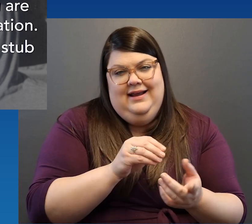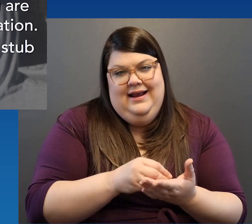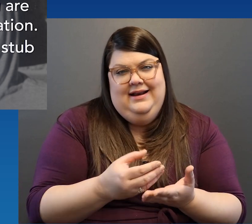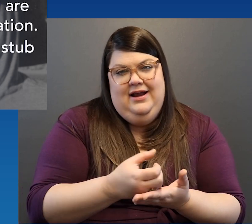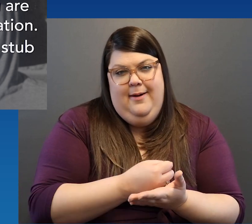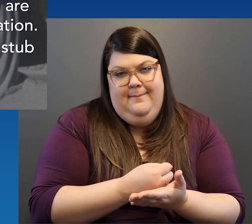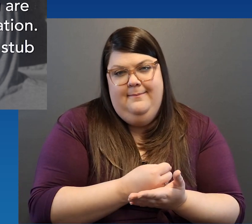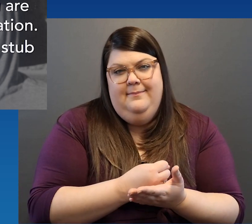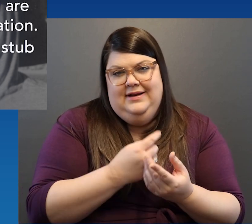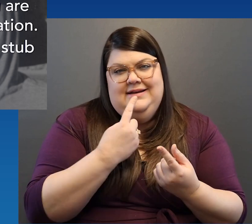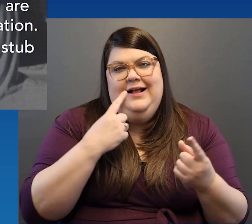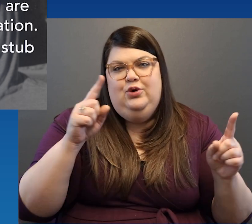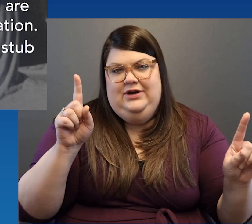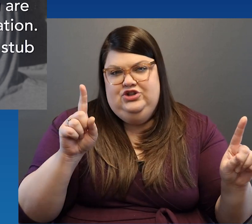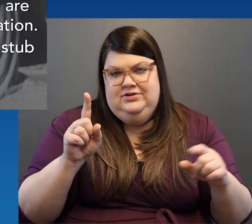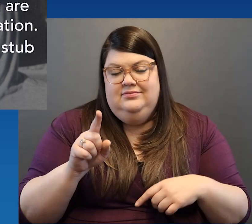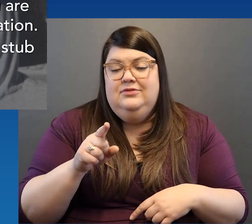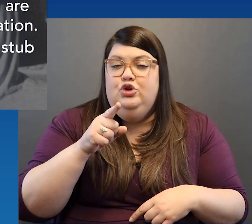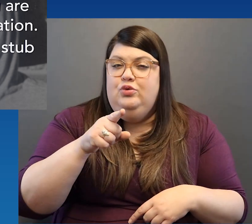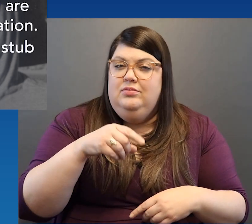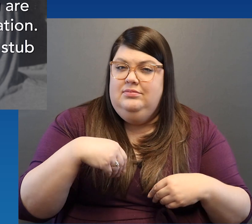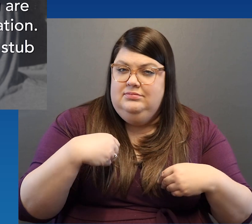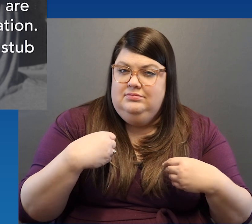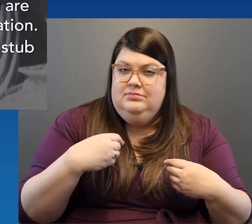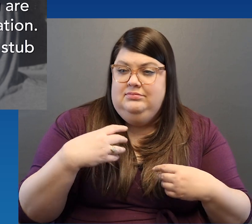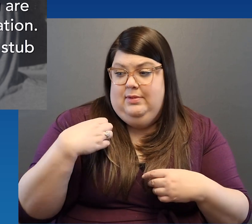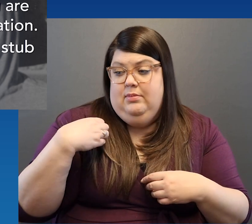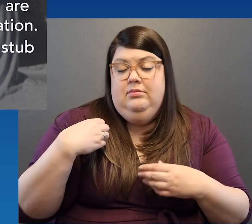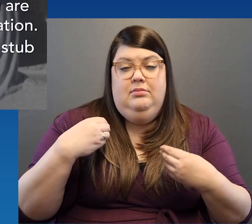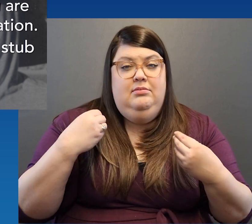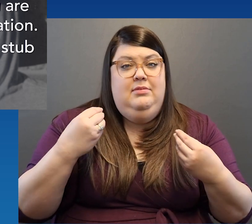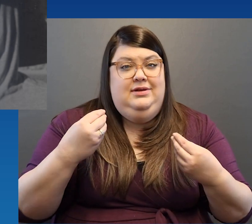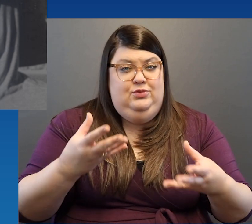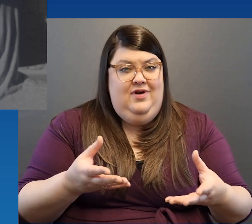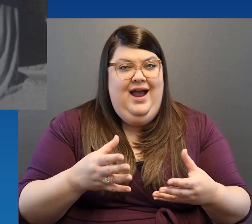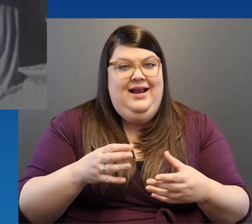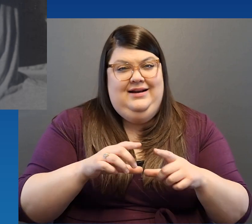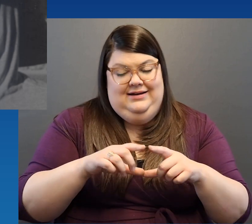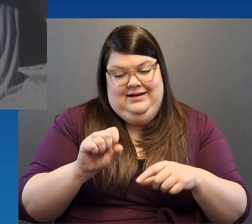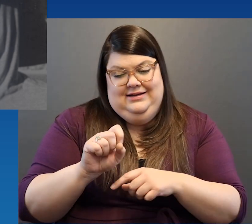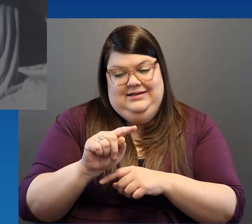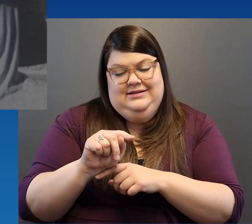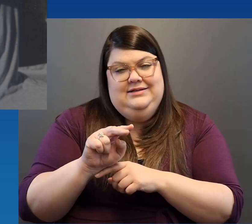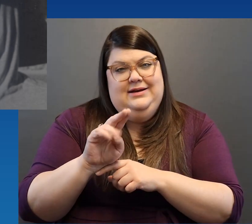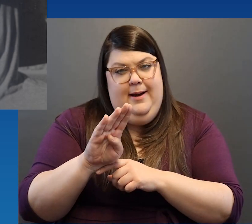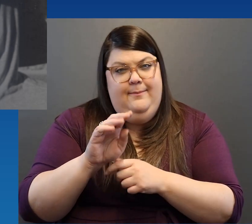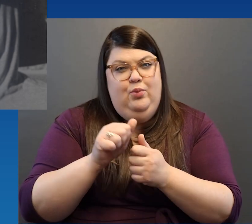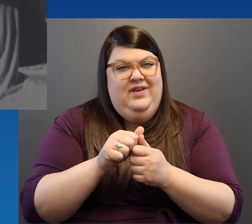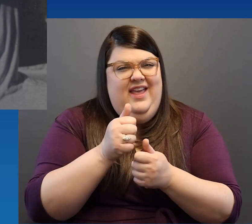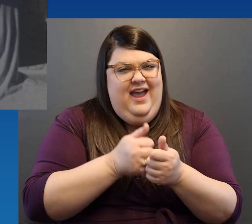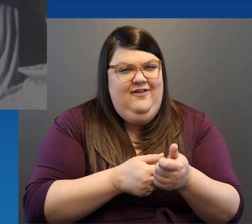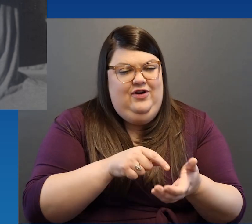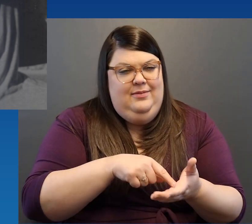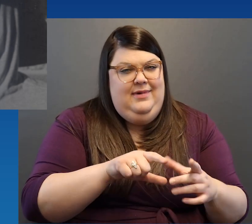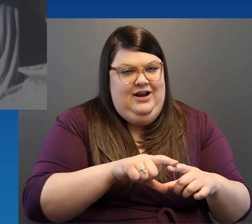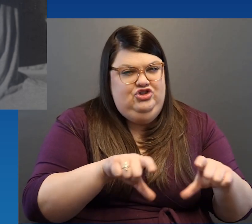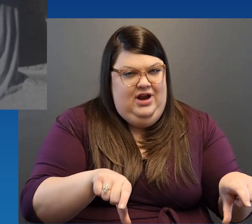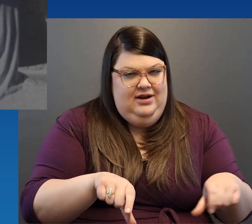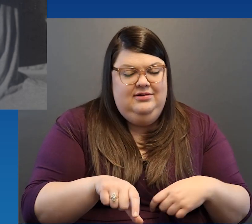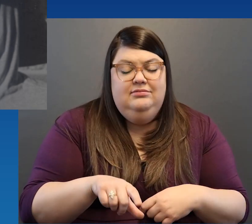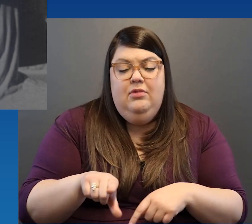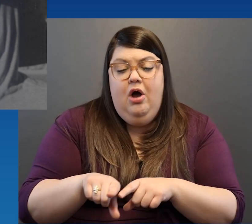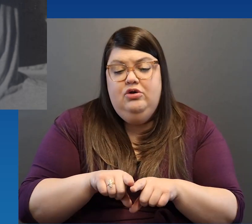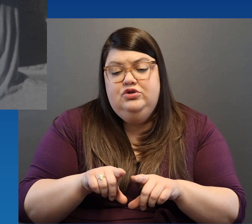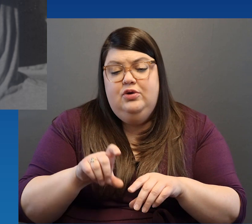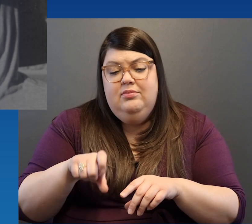declaration. An employer must provide a paycheck stub with every paycheck. The employer must also provide the amount of hours worked by